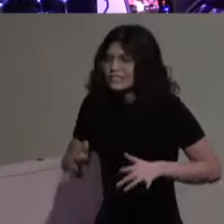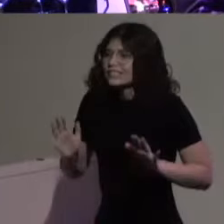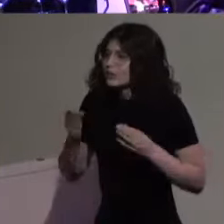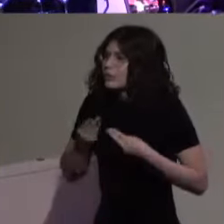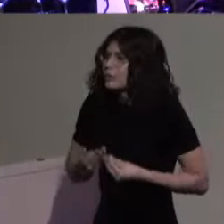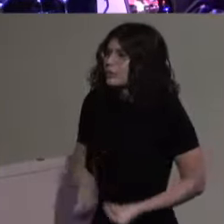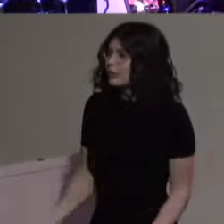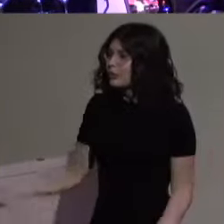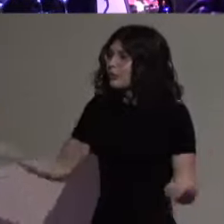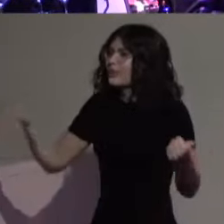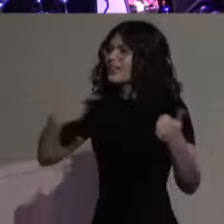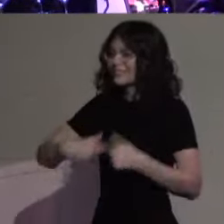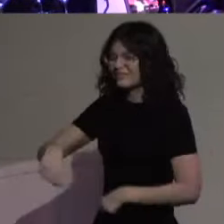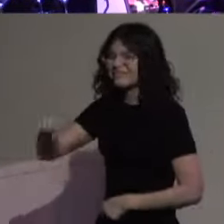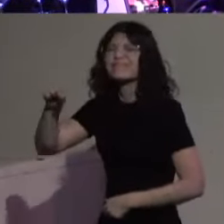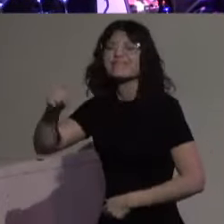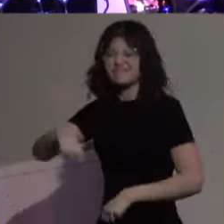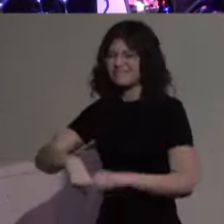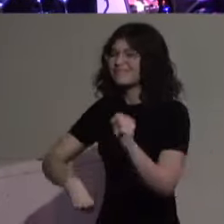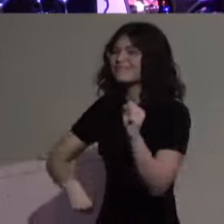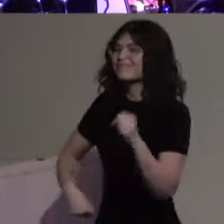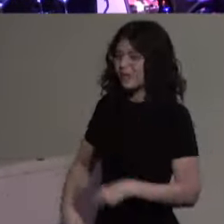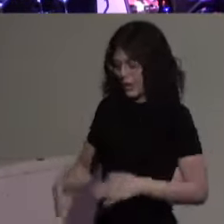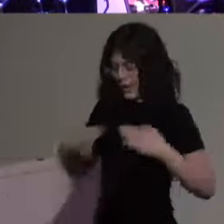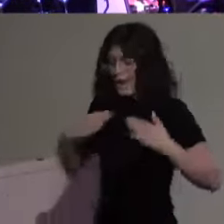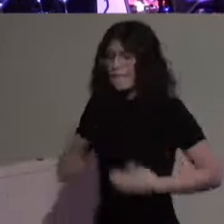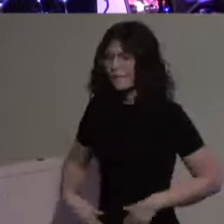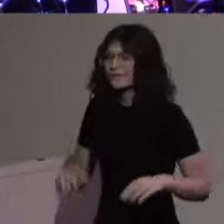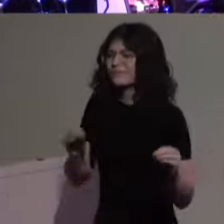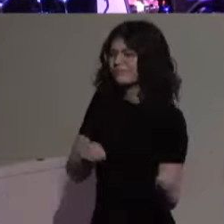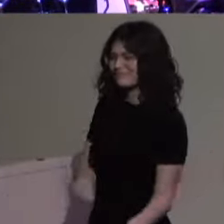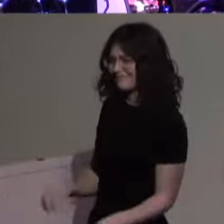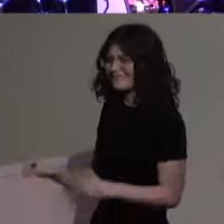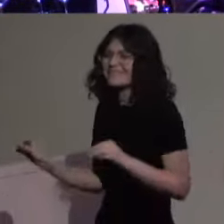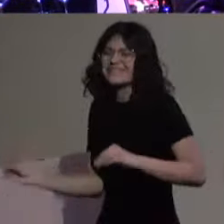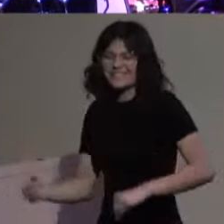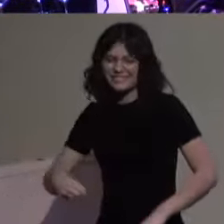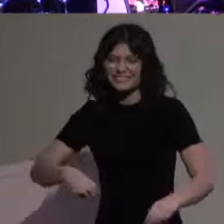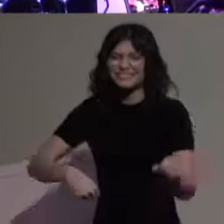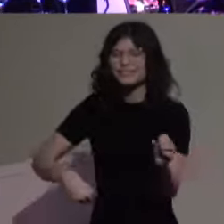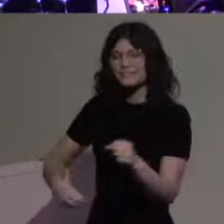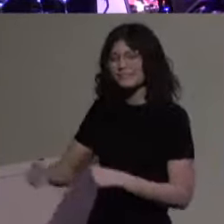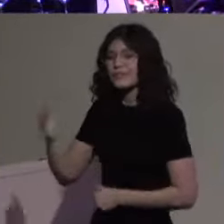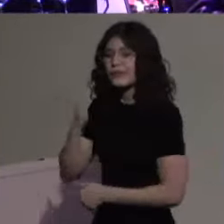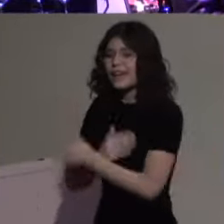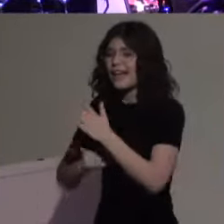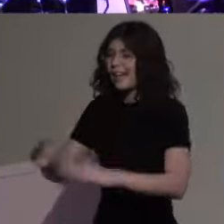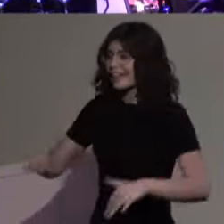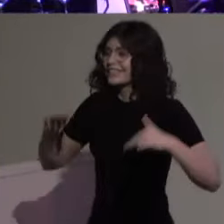away. Nodding my head like, yeah. Moving my hips like, yeah.